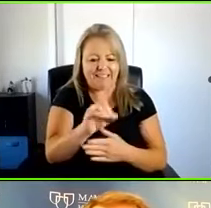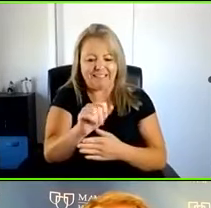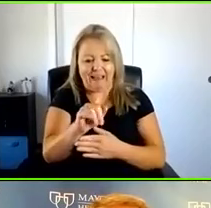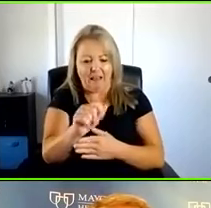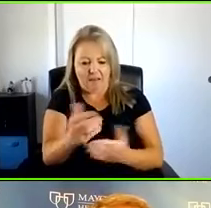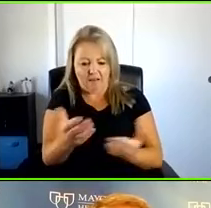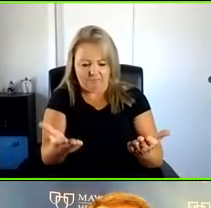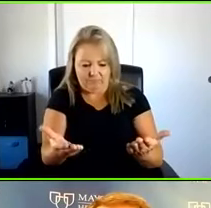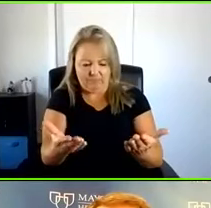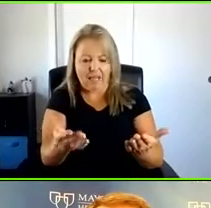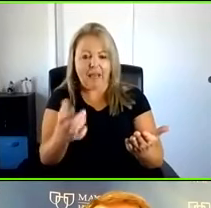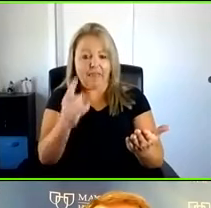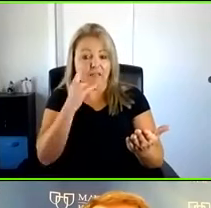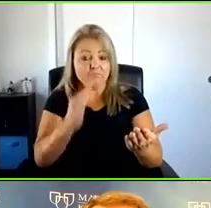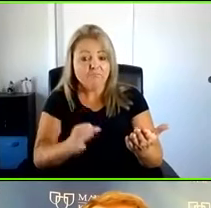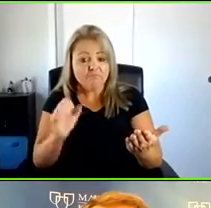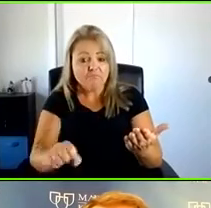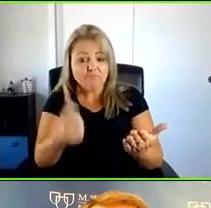about.